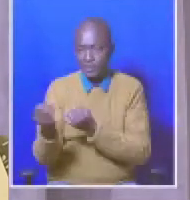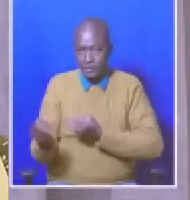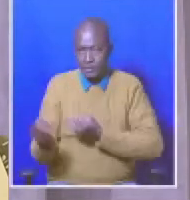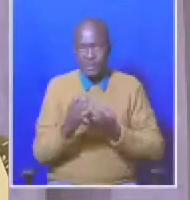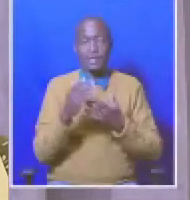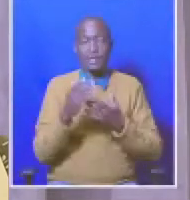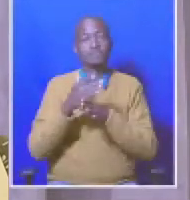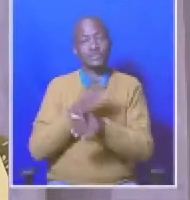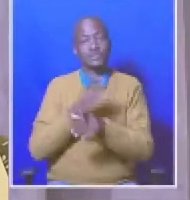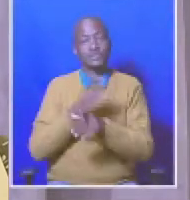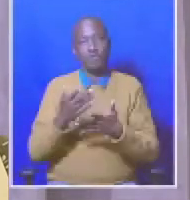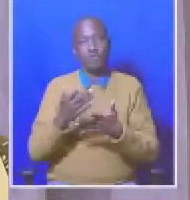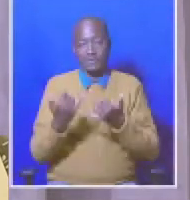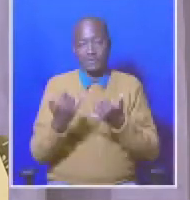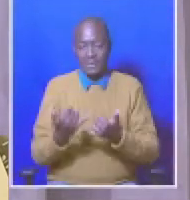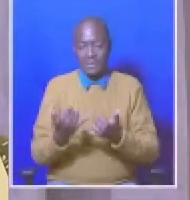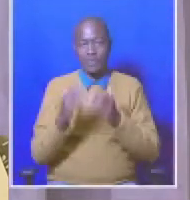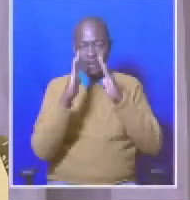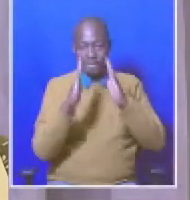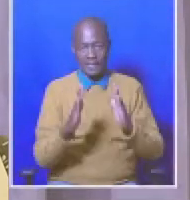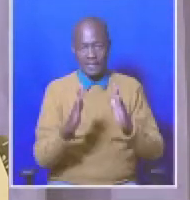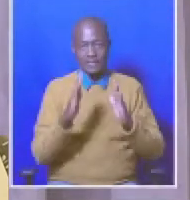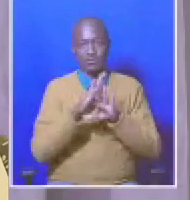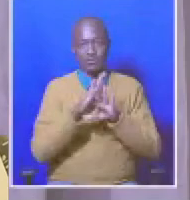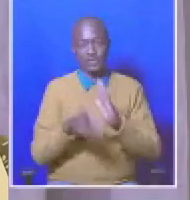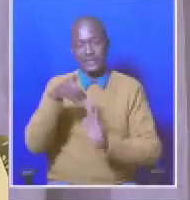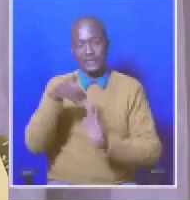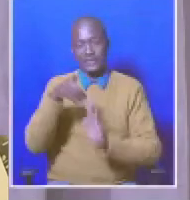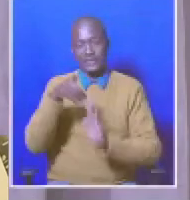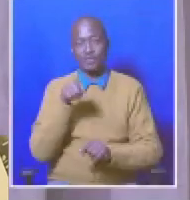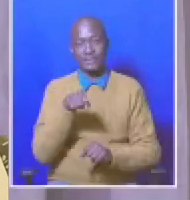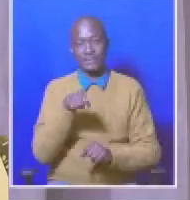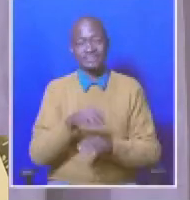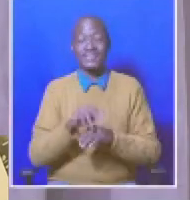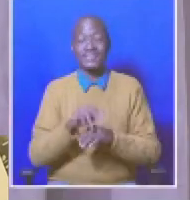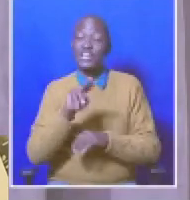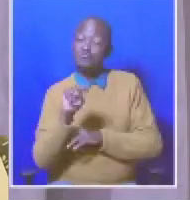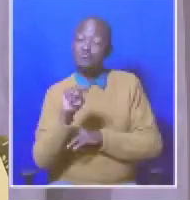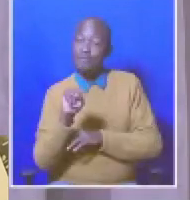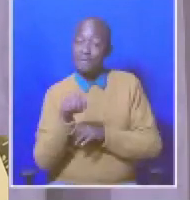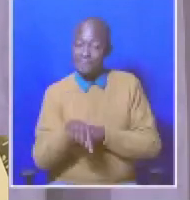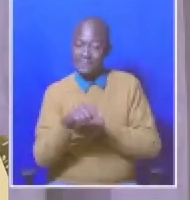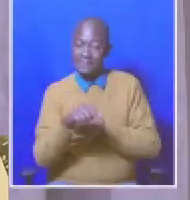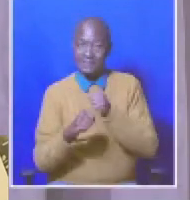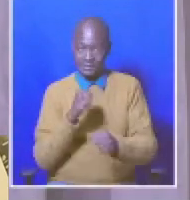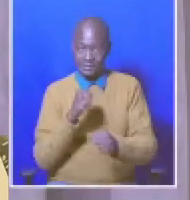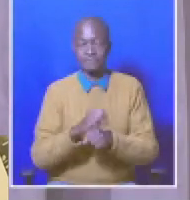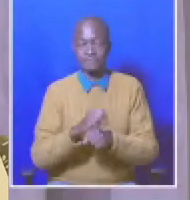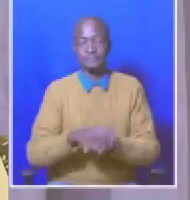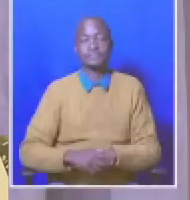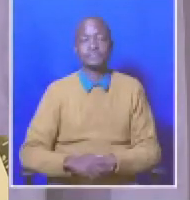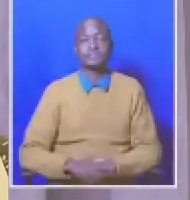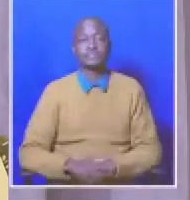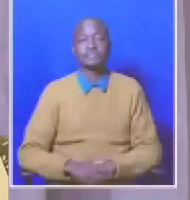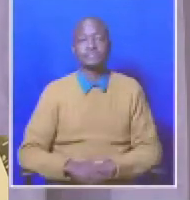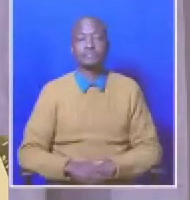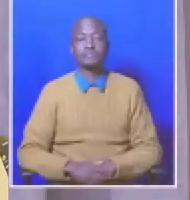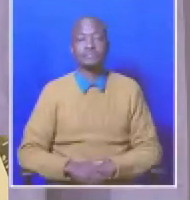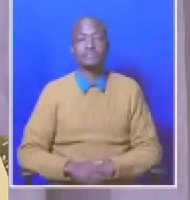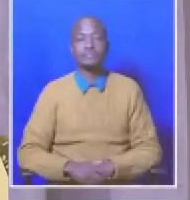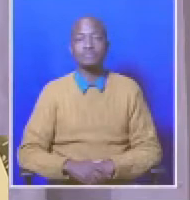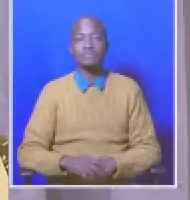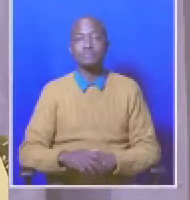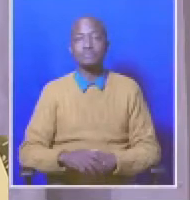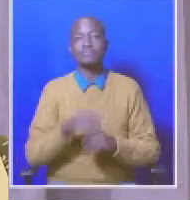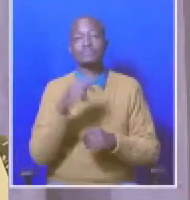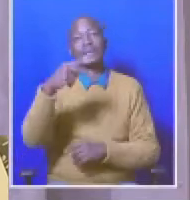phase of this development in November of this year. The second